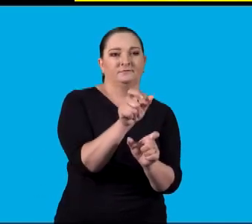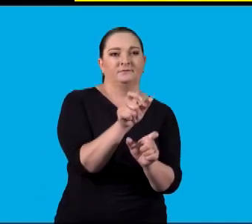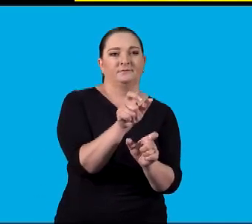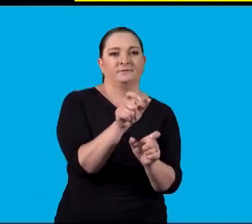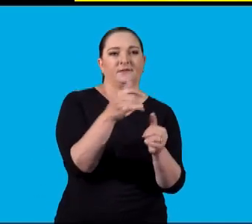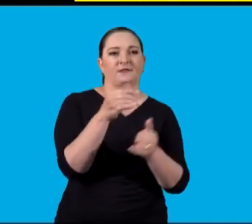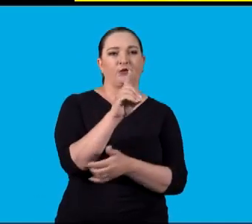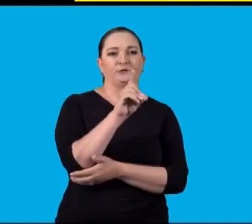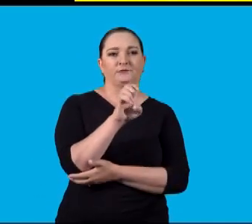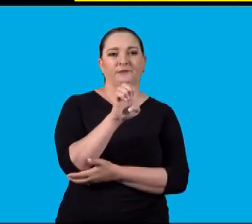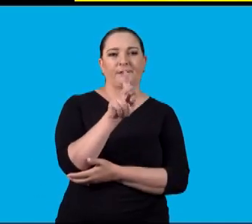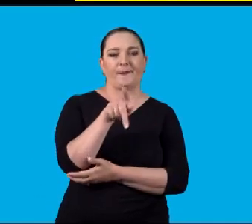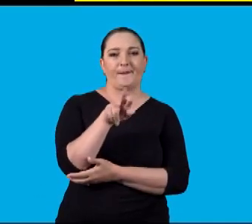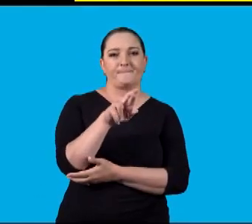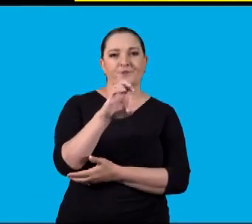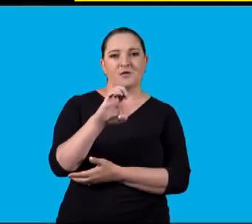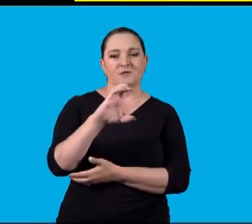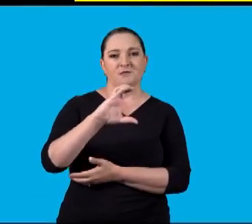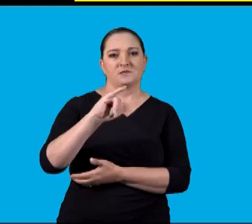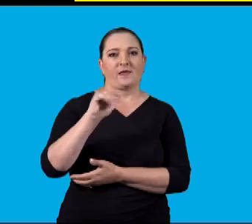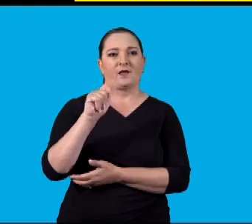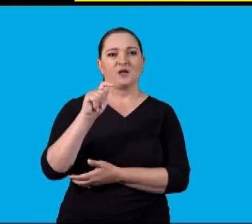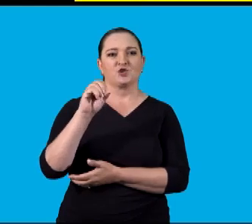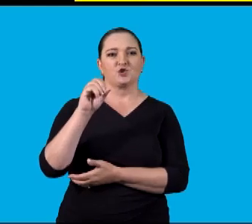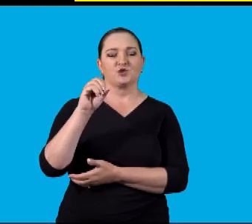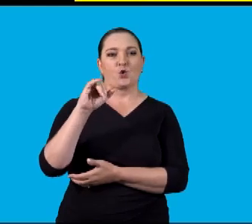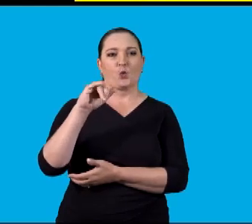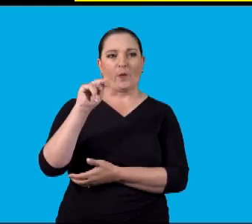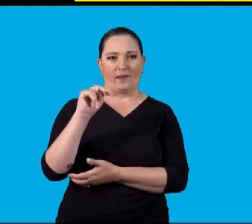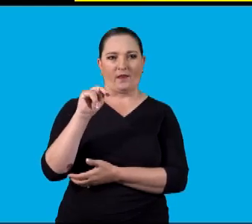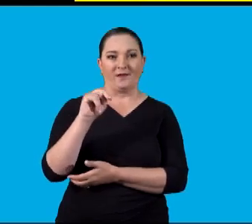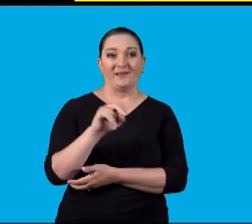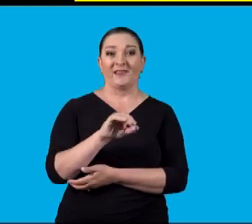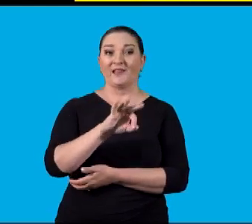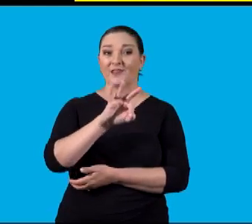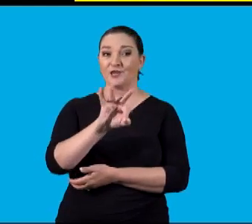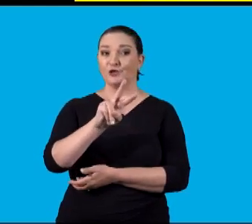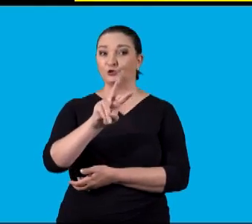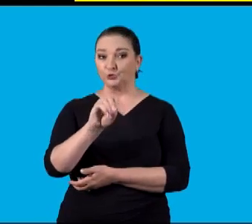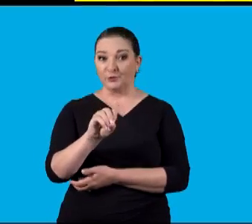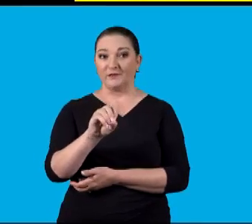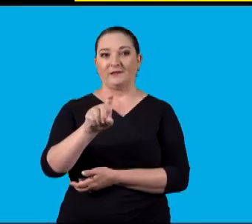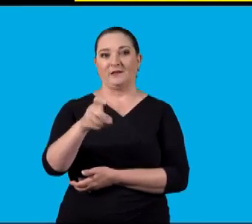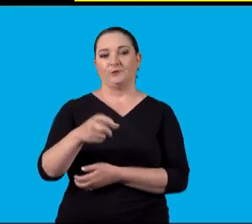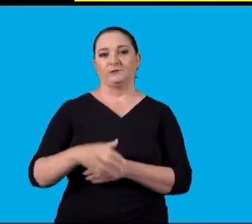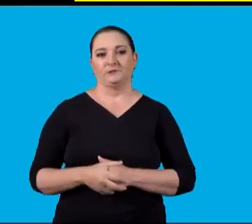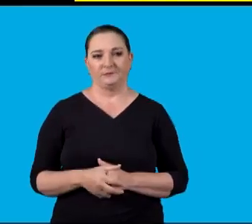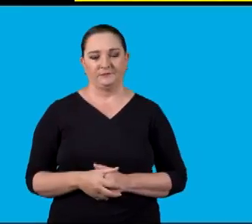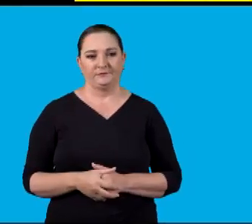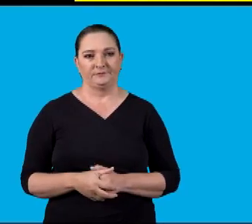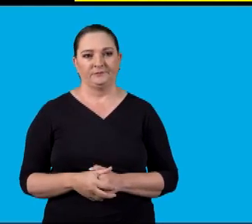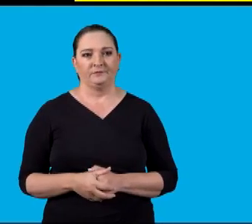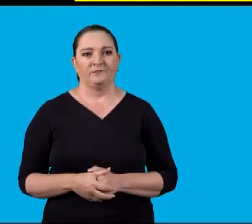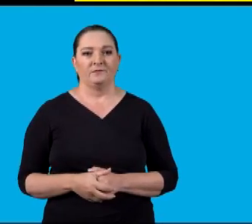depreciation, which is 320,000. I have my depreciation here, 320,000. And